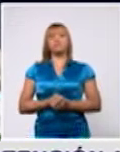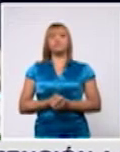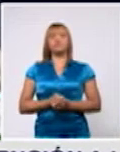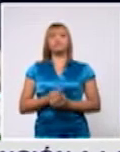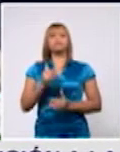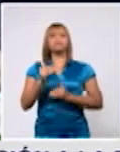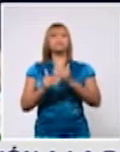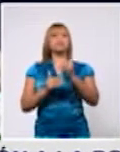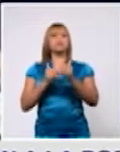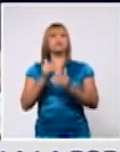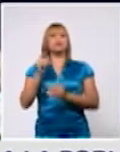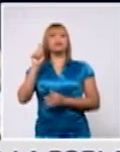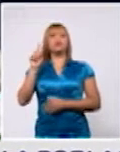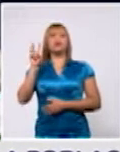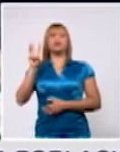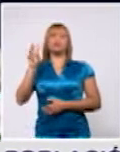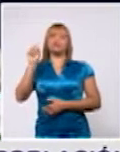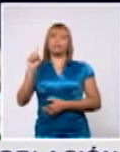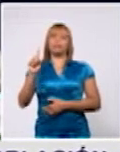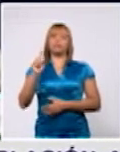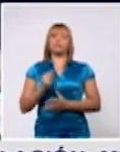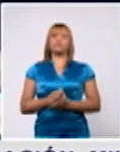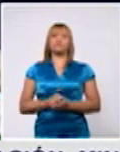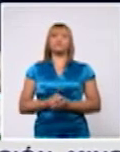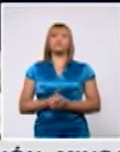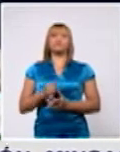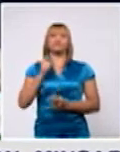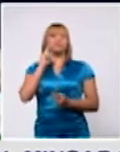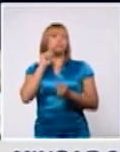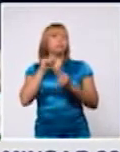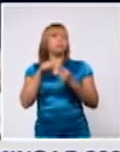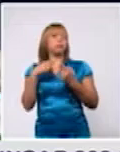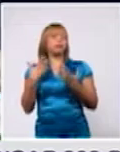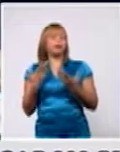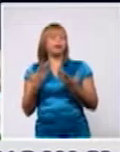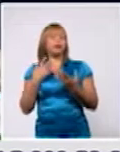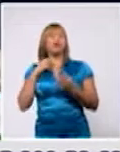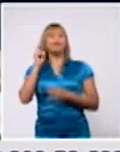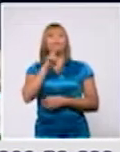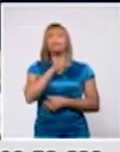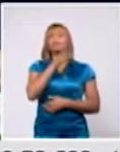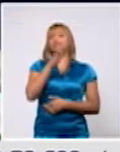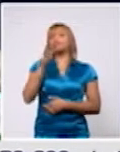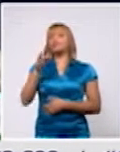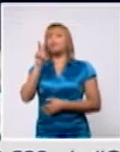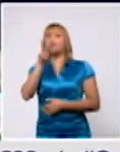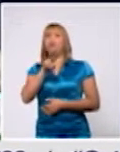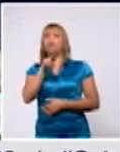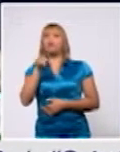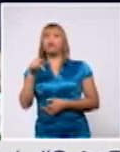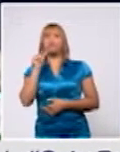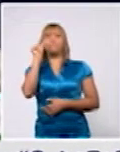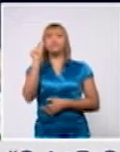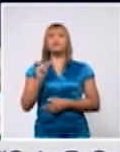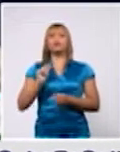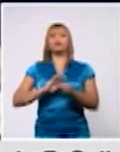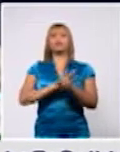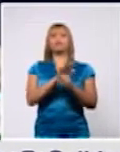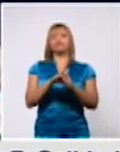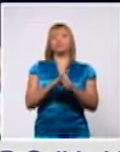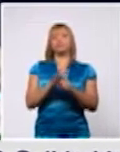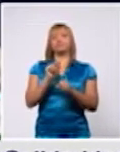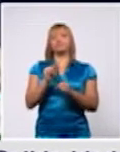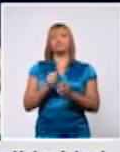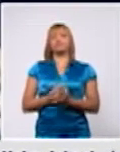322 in the Hermanos Amajeires Hospital Laboratory, and 331 in the Civil Defense